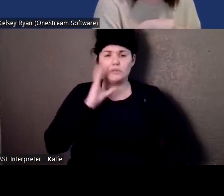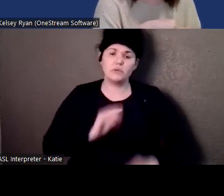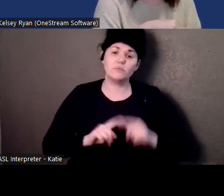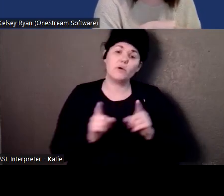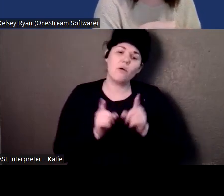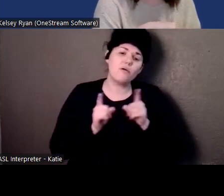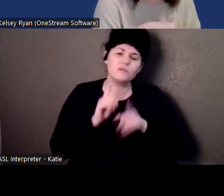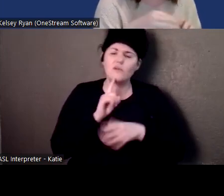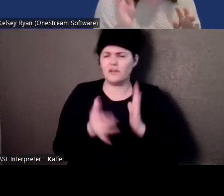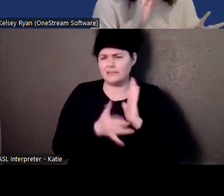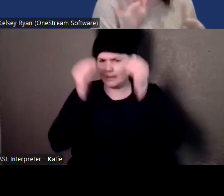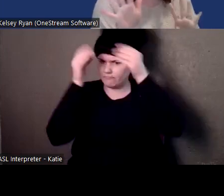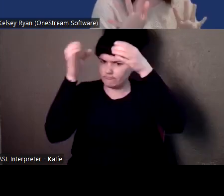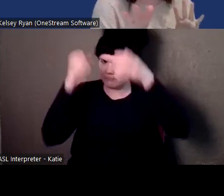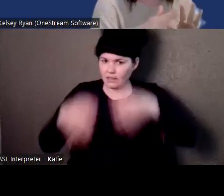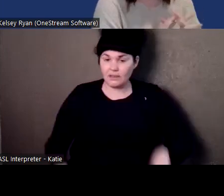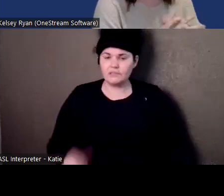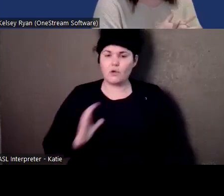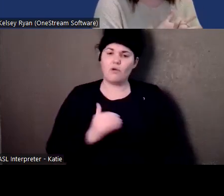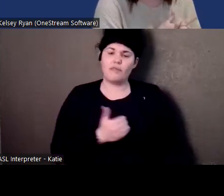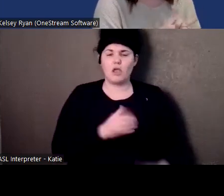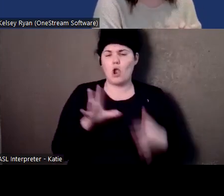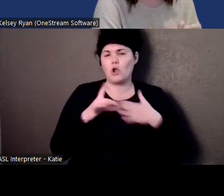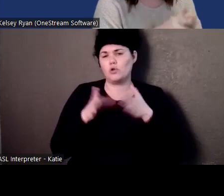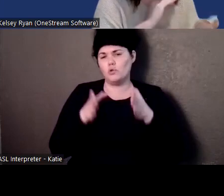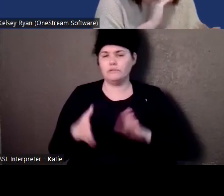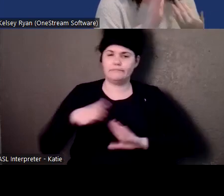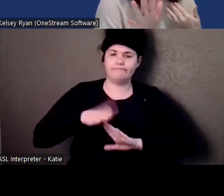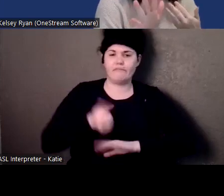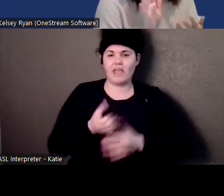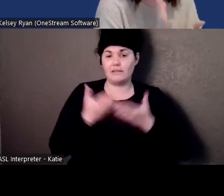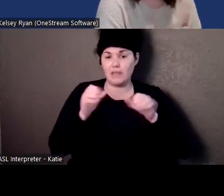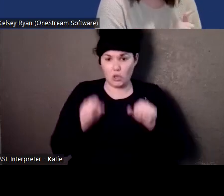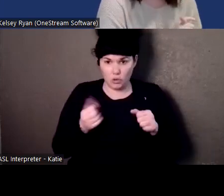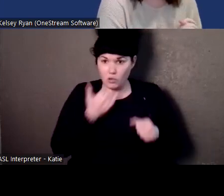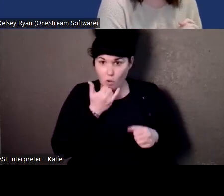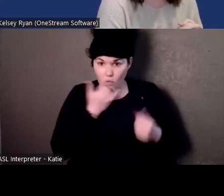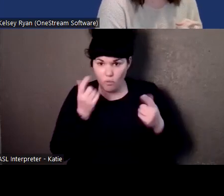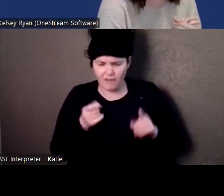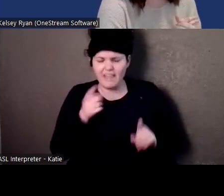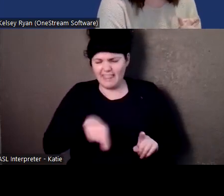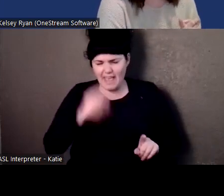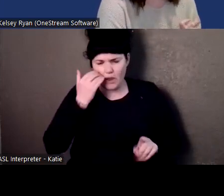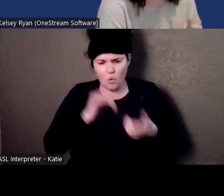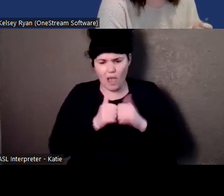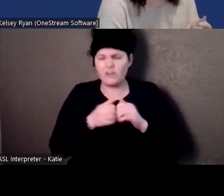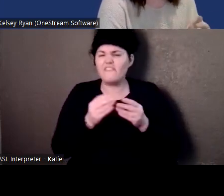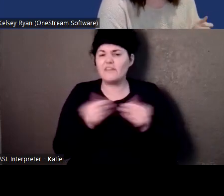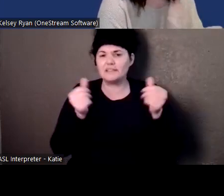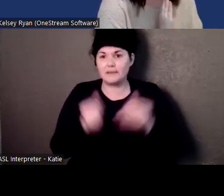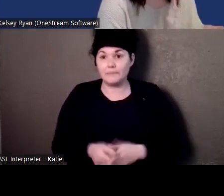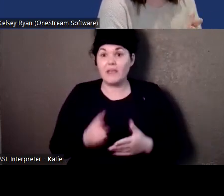extremely tech savvy. So they're kind of our gurus of anything and anything that could go wrong. They know how to fix it. And then we've got our